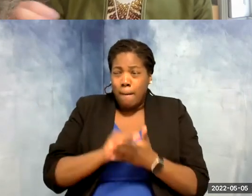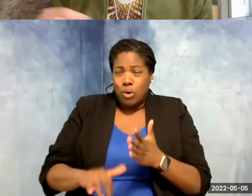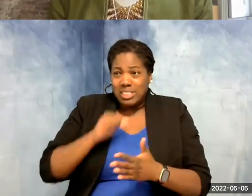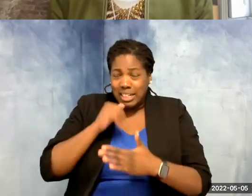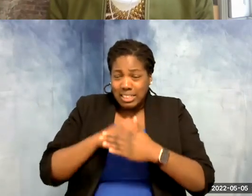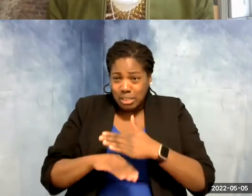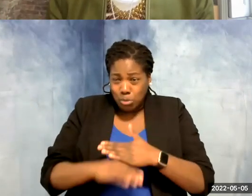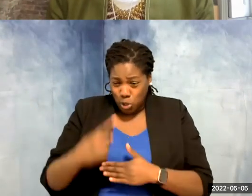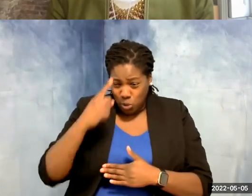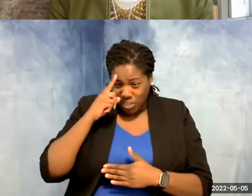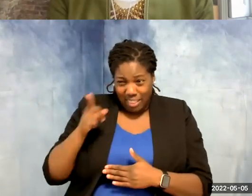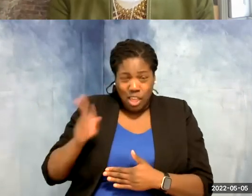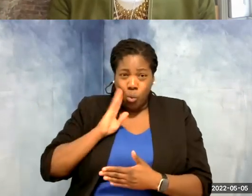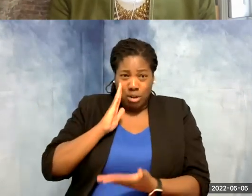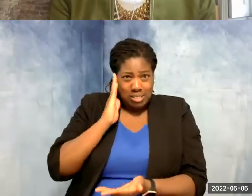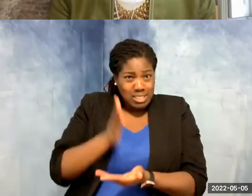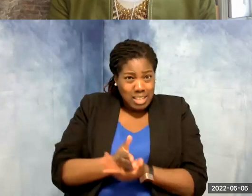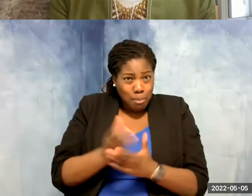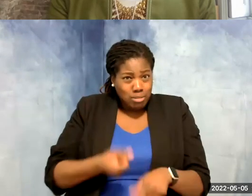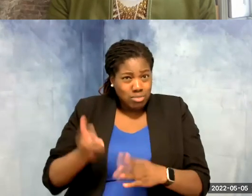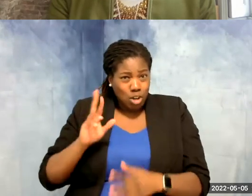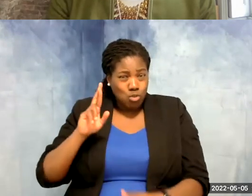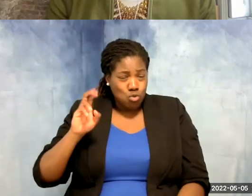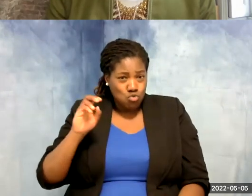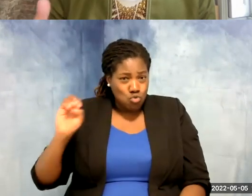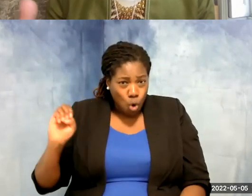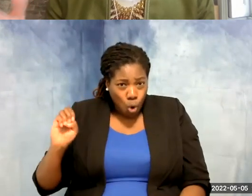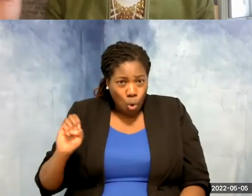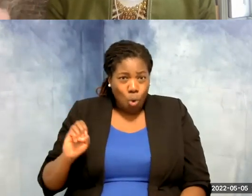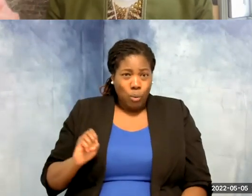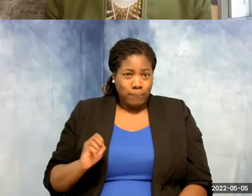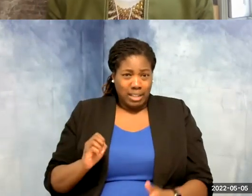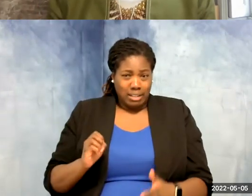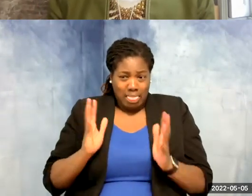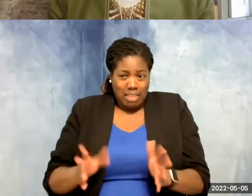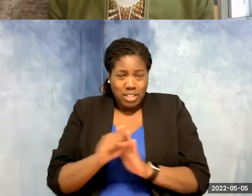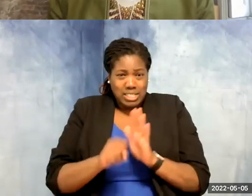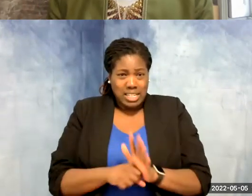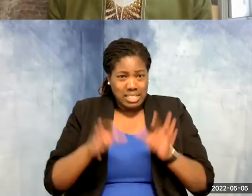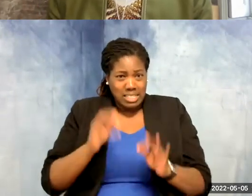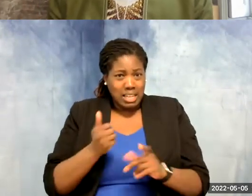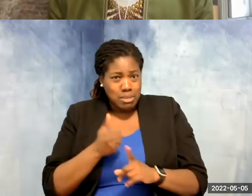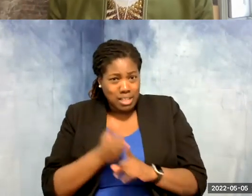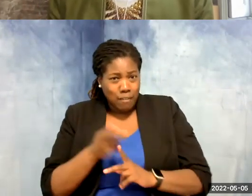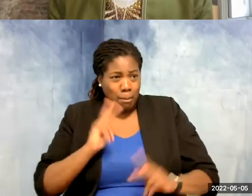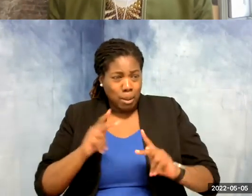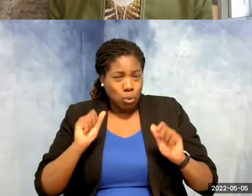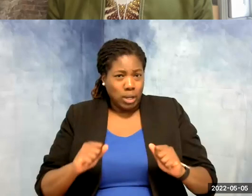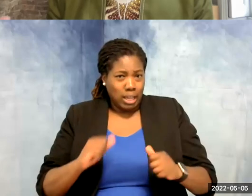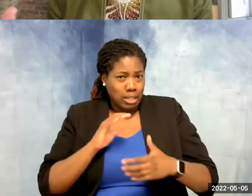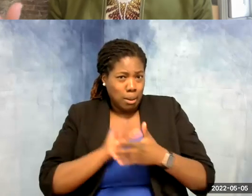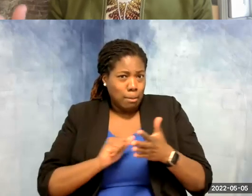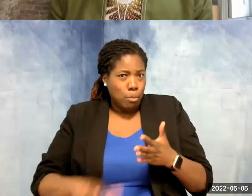that they're going to stop at overturning Roe and leaving it to the states to determine whether people can have